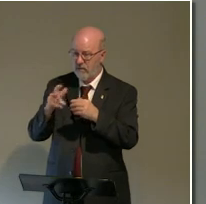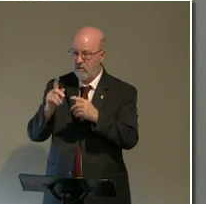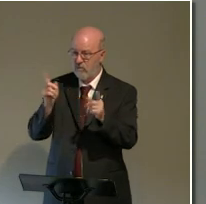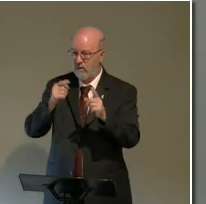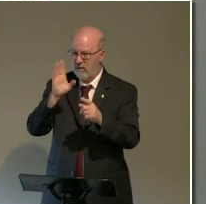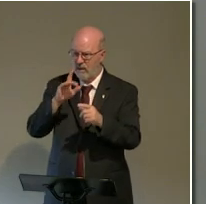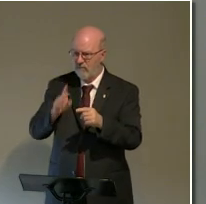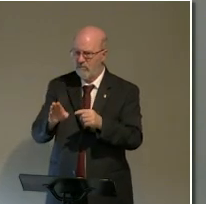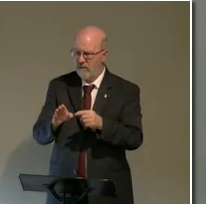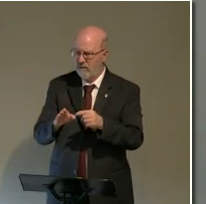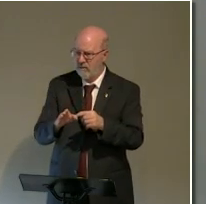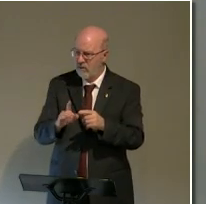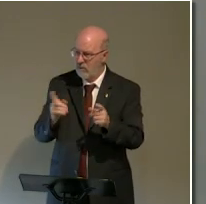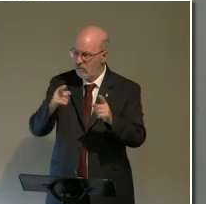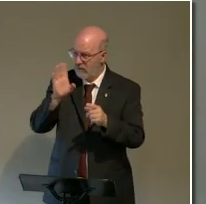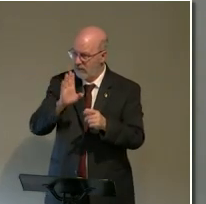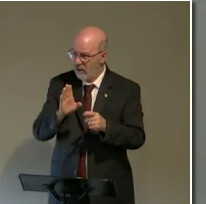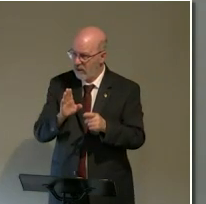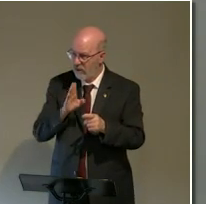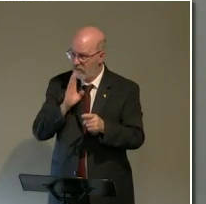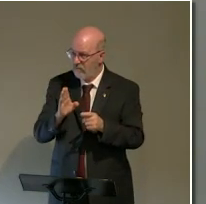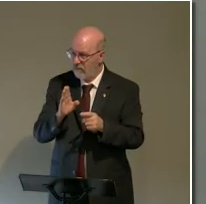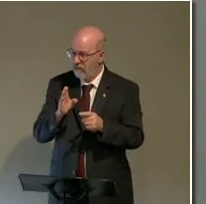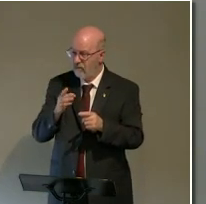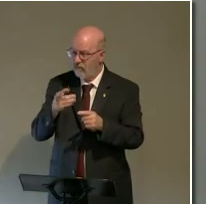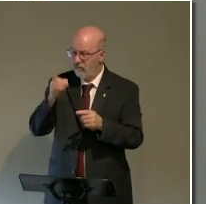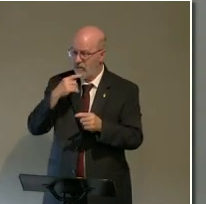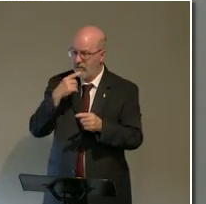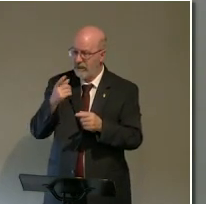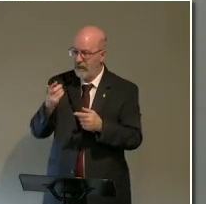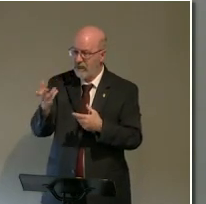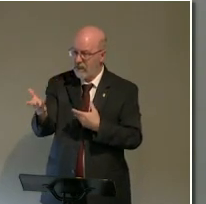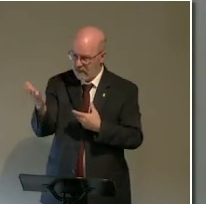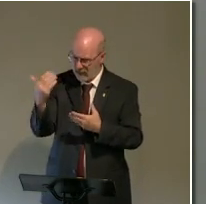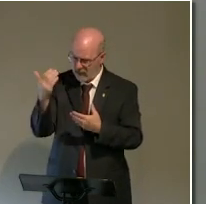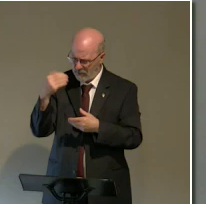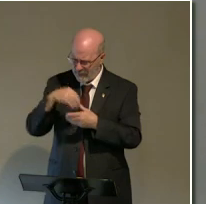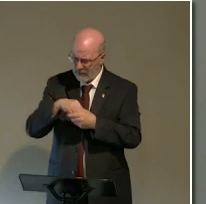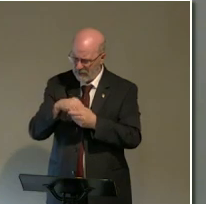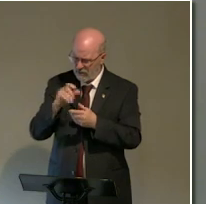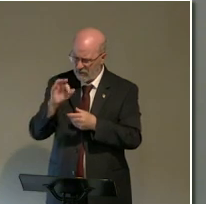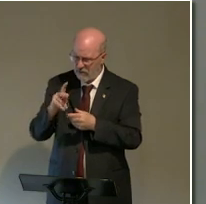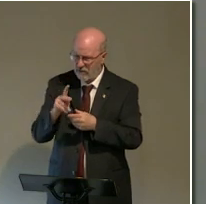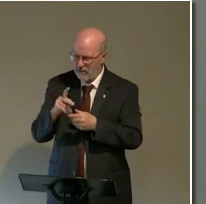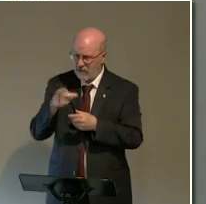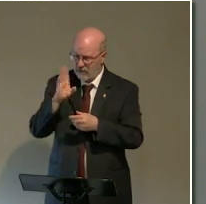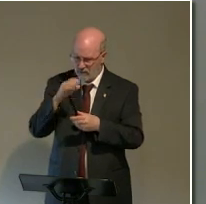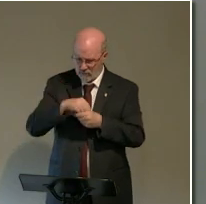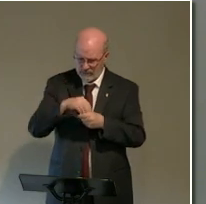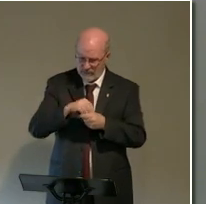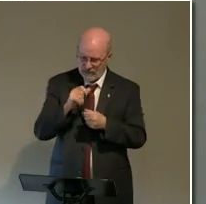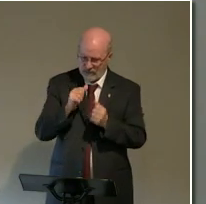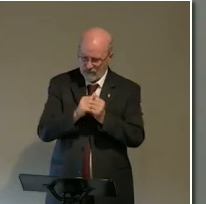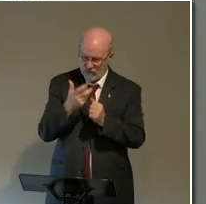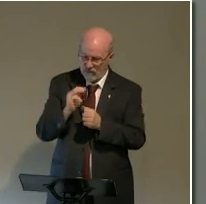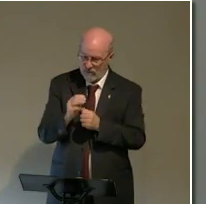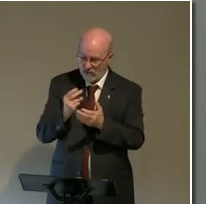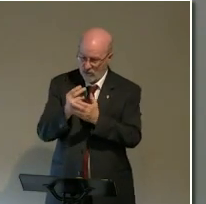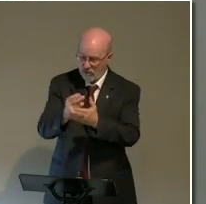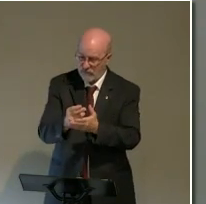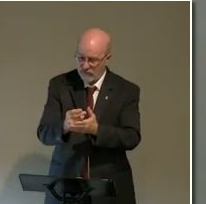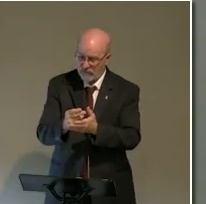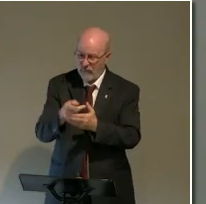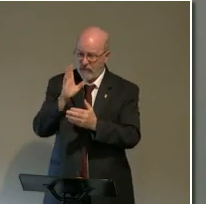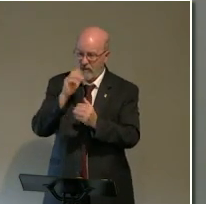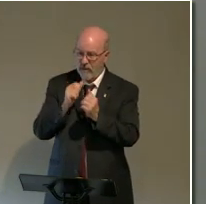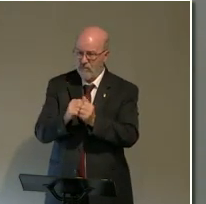does God have to be there? Where does God have to be for him to say, come into the ark? He has to be inside with them.